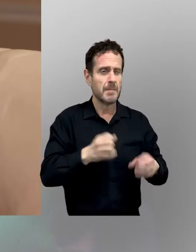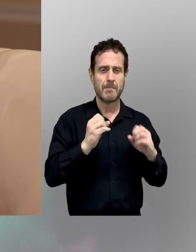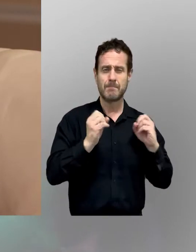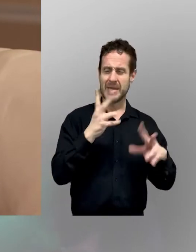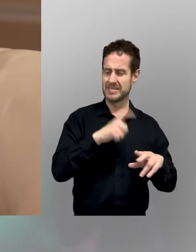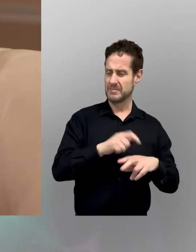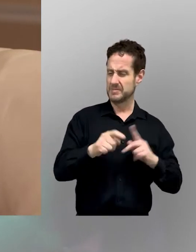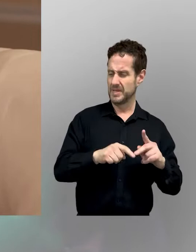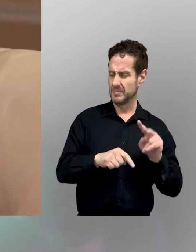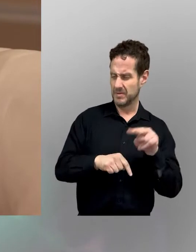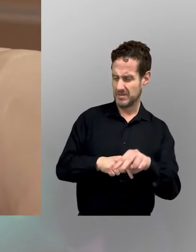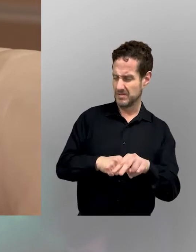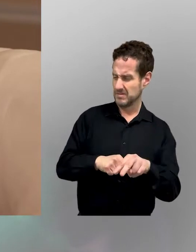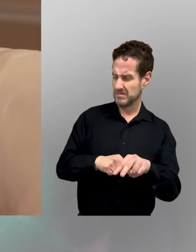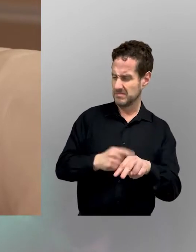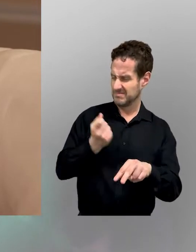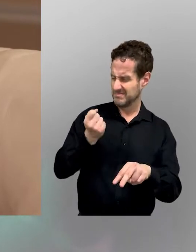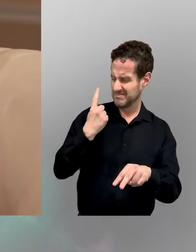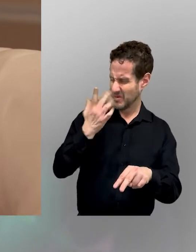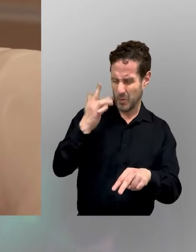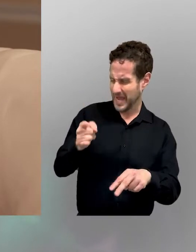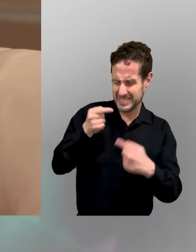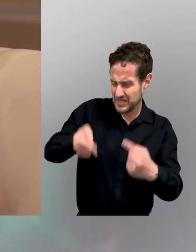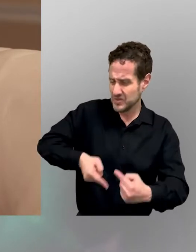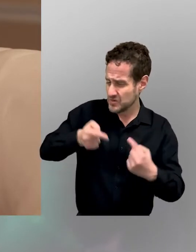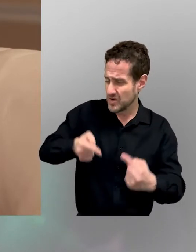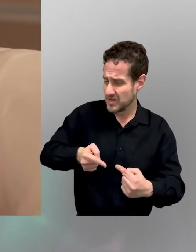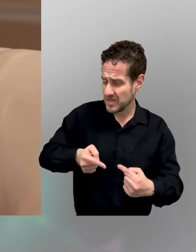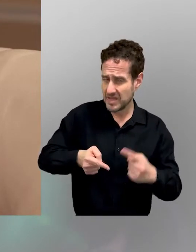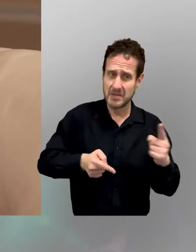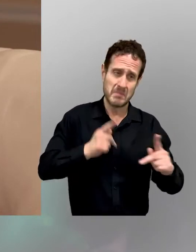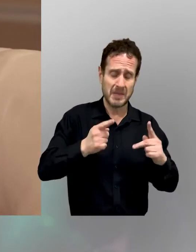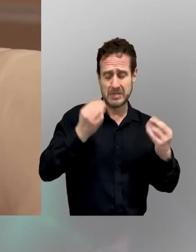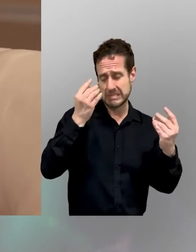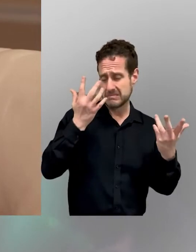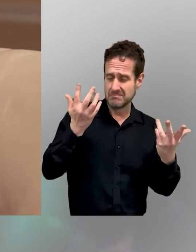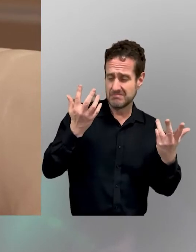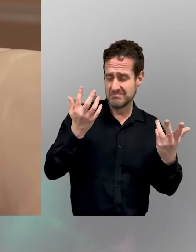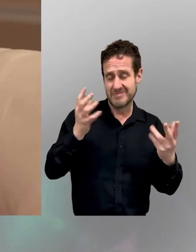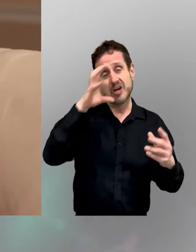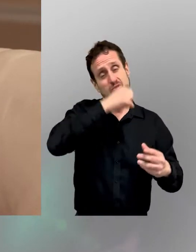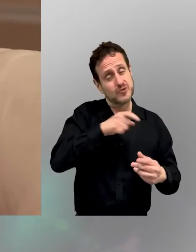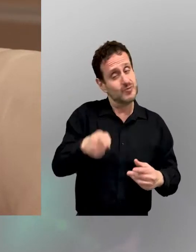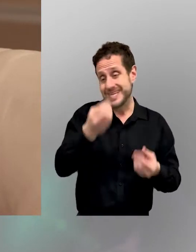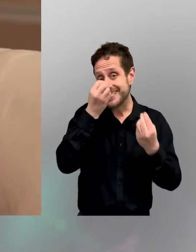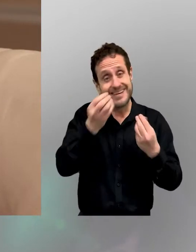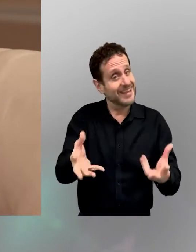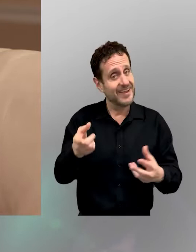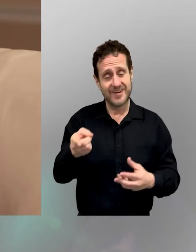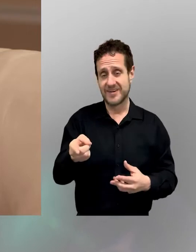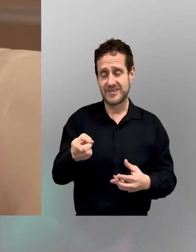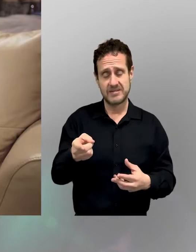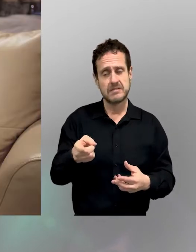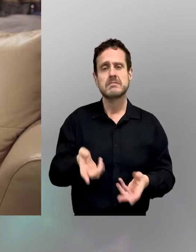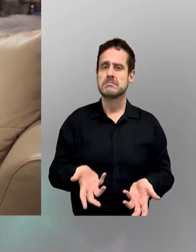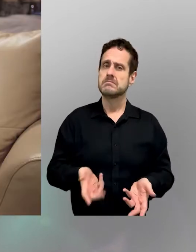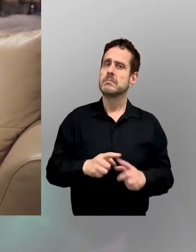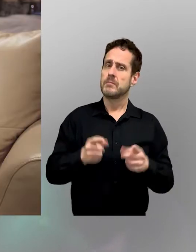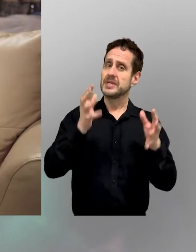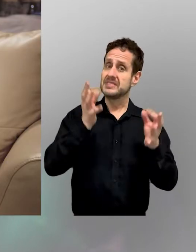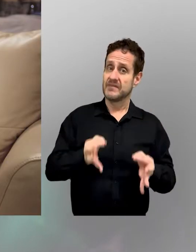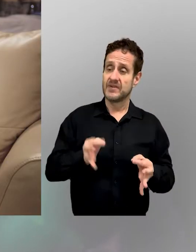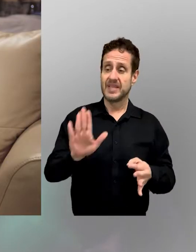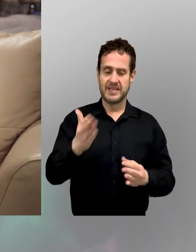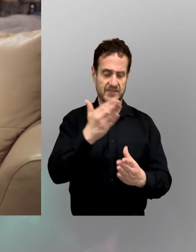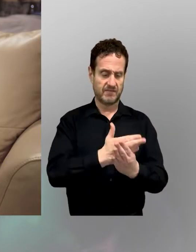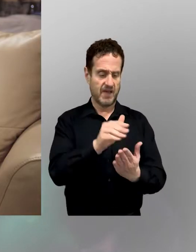was quiet. And so people didn't understand why he was struggling. And the only, you know, sort of answer people could come up with is that he just didn't care. And it just, you know, there